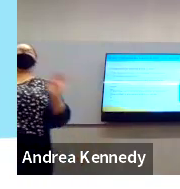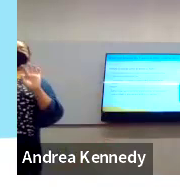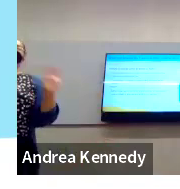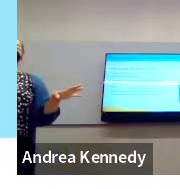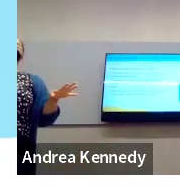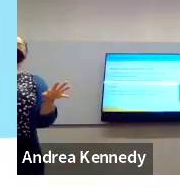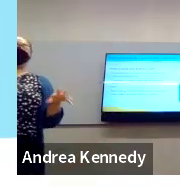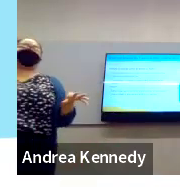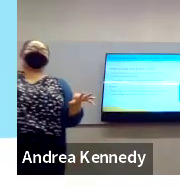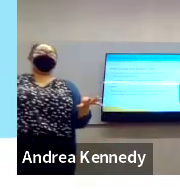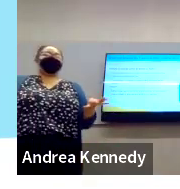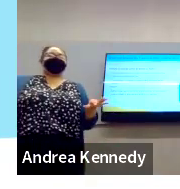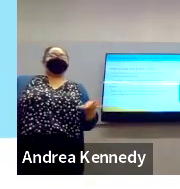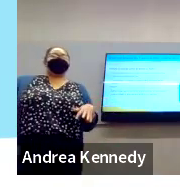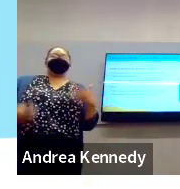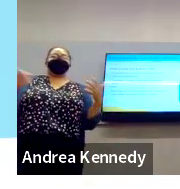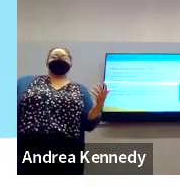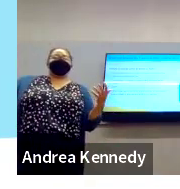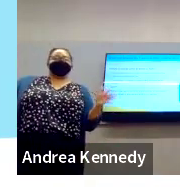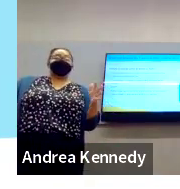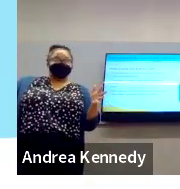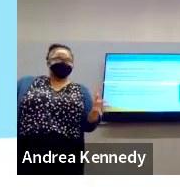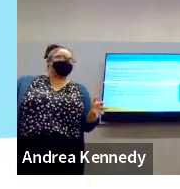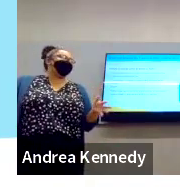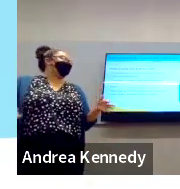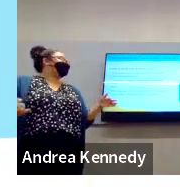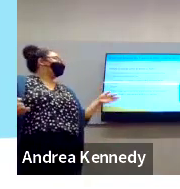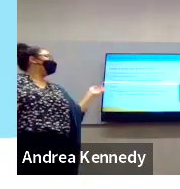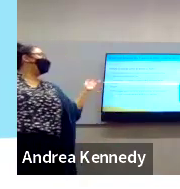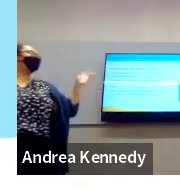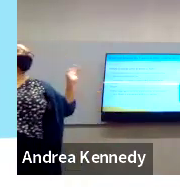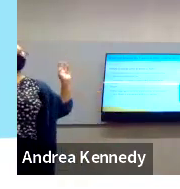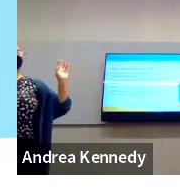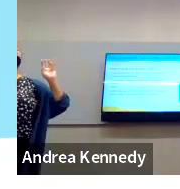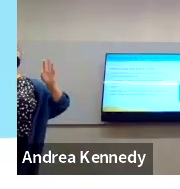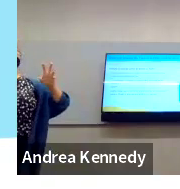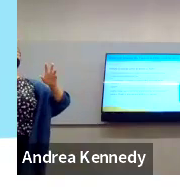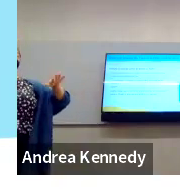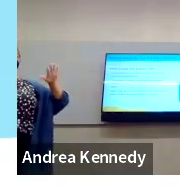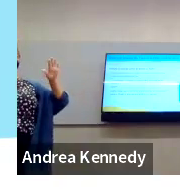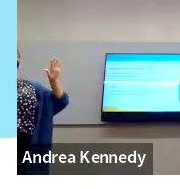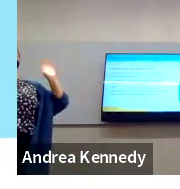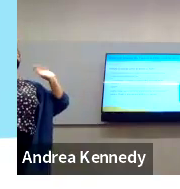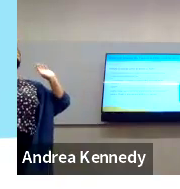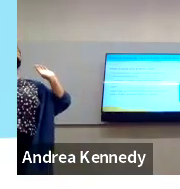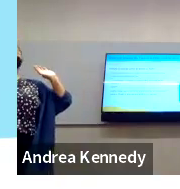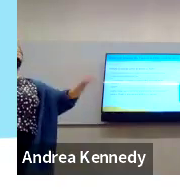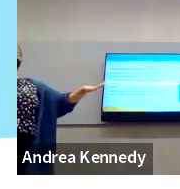Okay, so for most people, they're probably still existing tenancies, so those are the ones that are March 1st